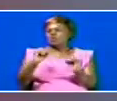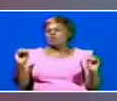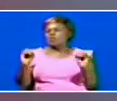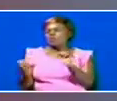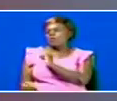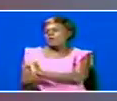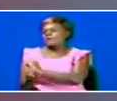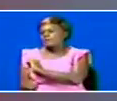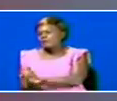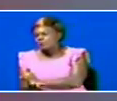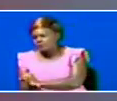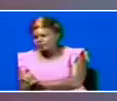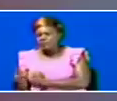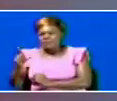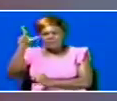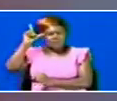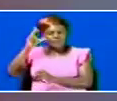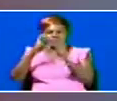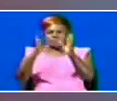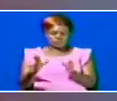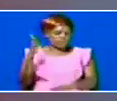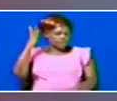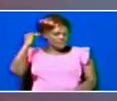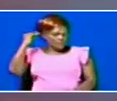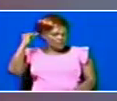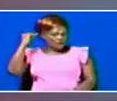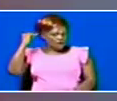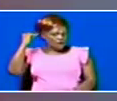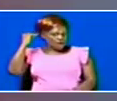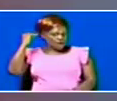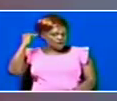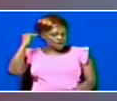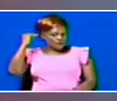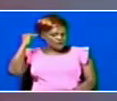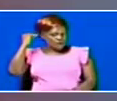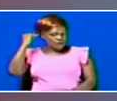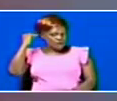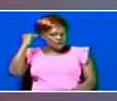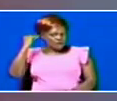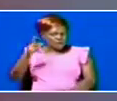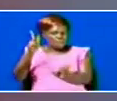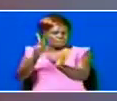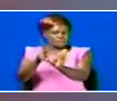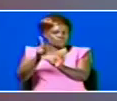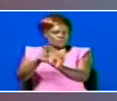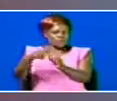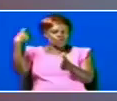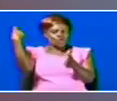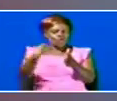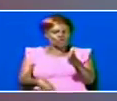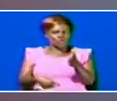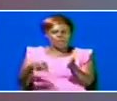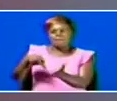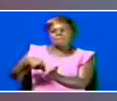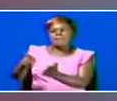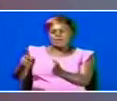why. But as Lynn Washira reports, reliable sources have disclosed to KTN News that the required participation fee was not